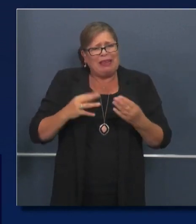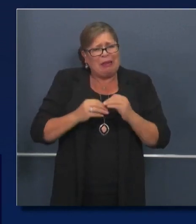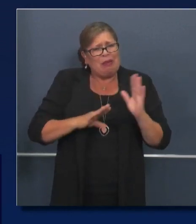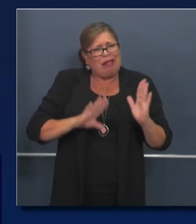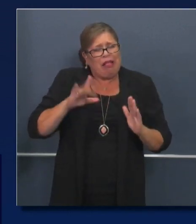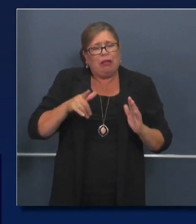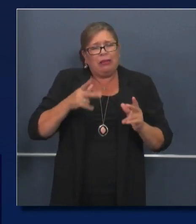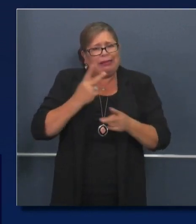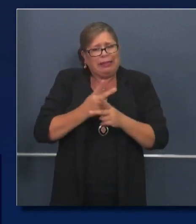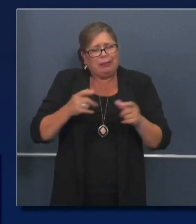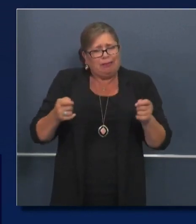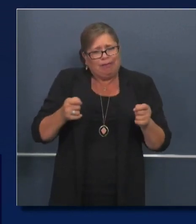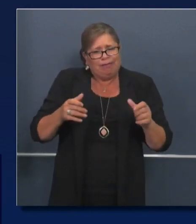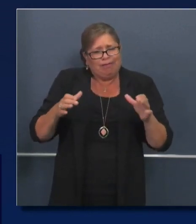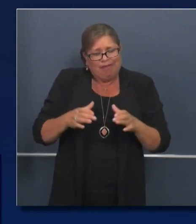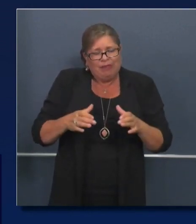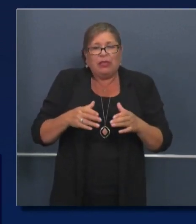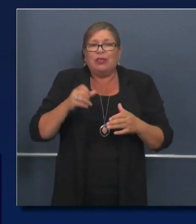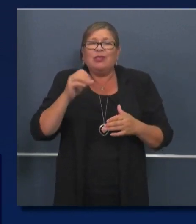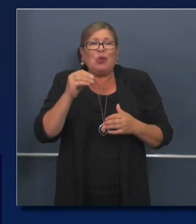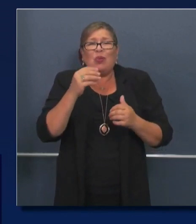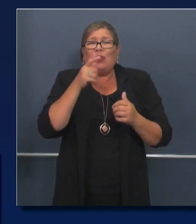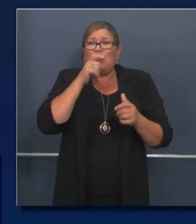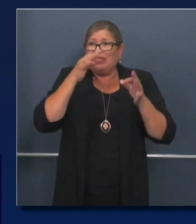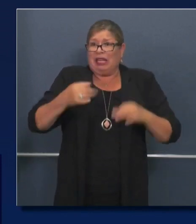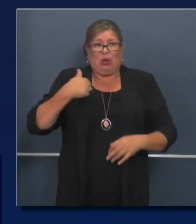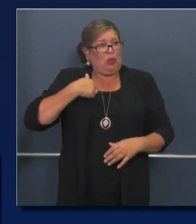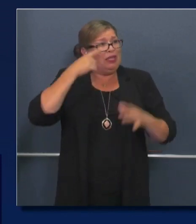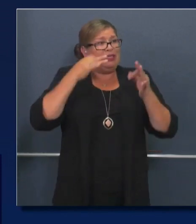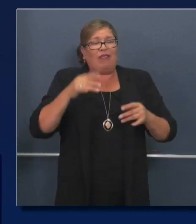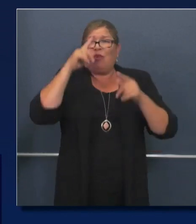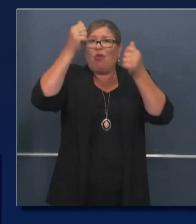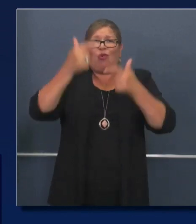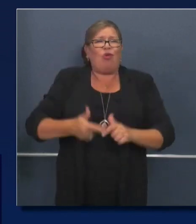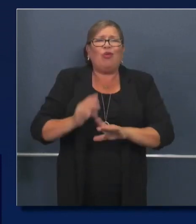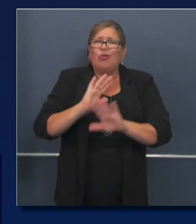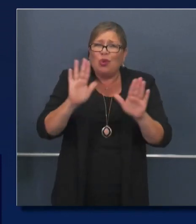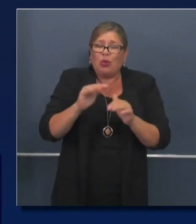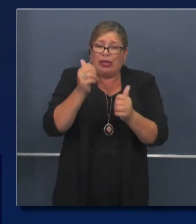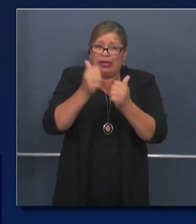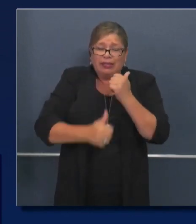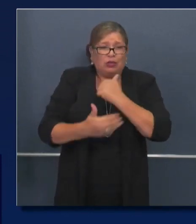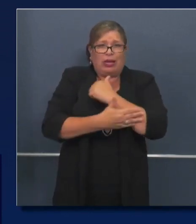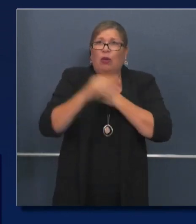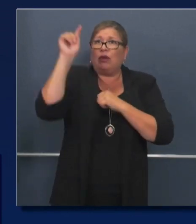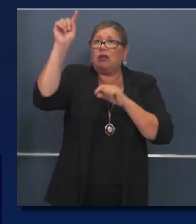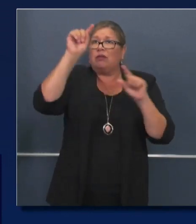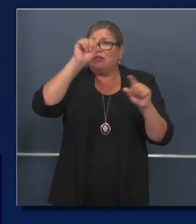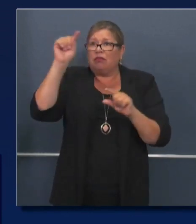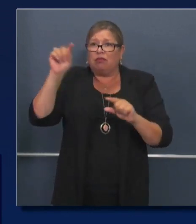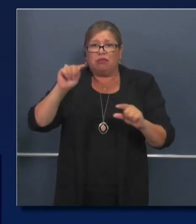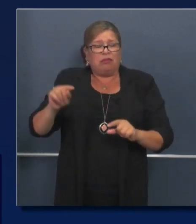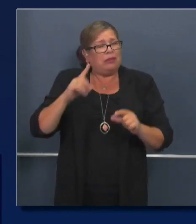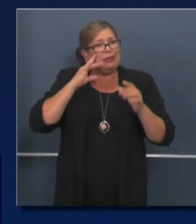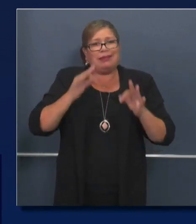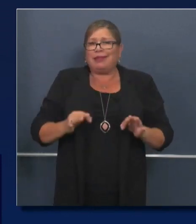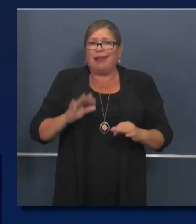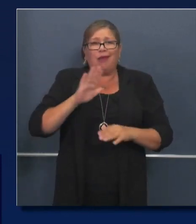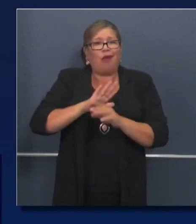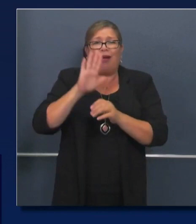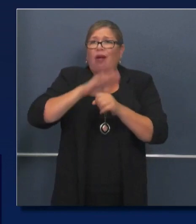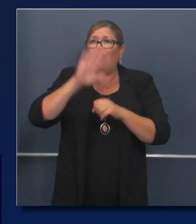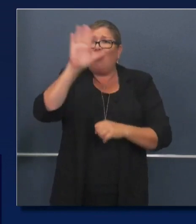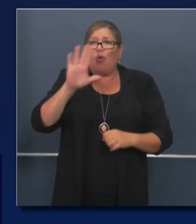see variation up and down the state of California. Some counties, not all, in the Bay Area as an example, that are moving a little slower.